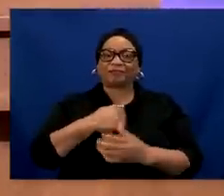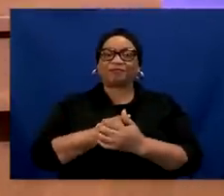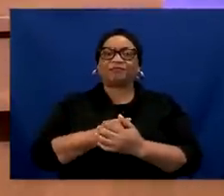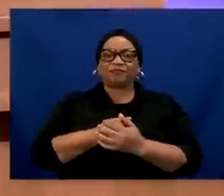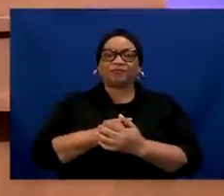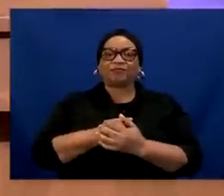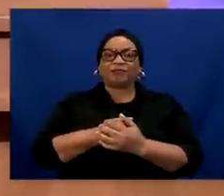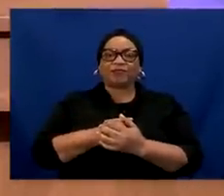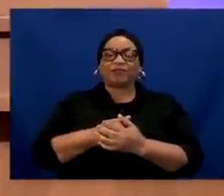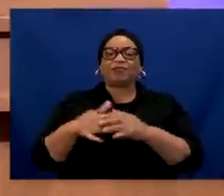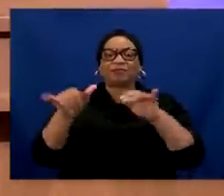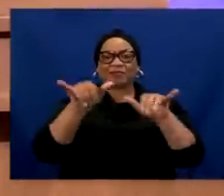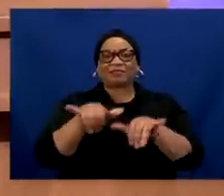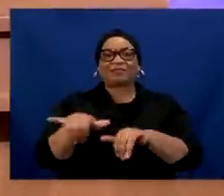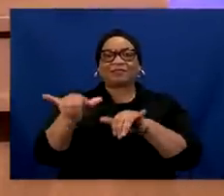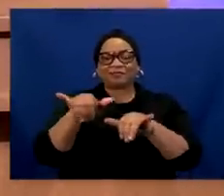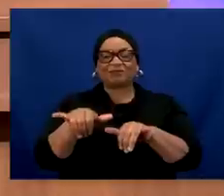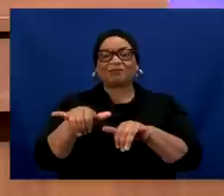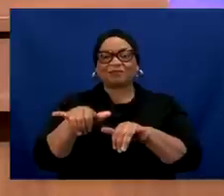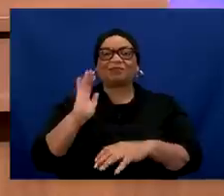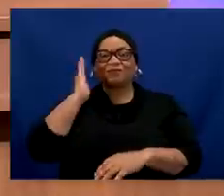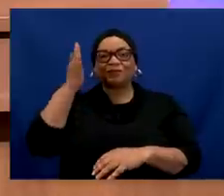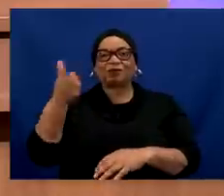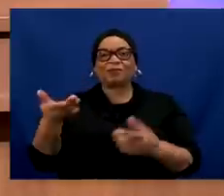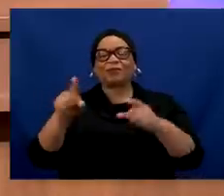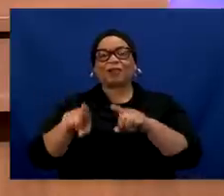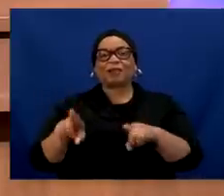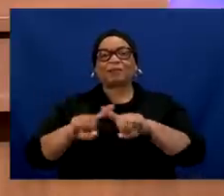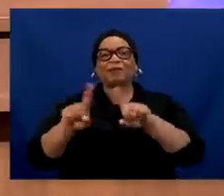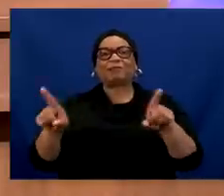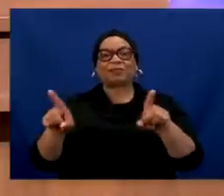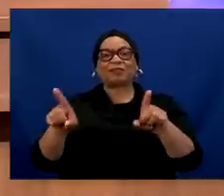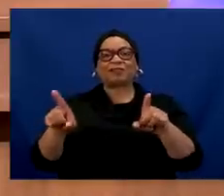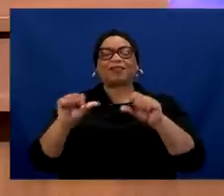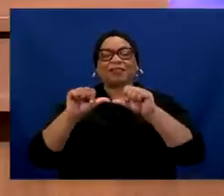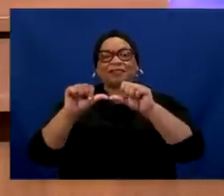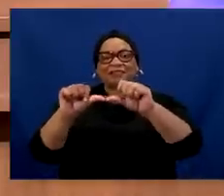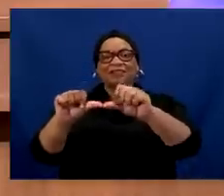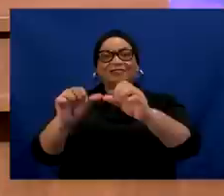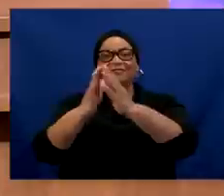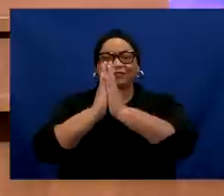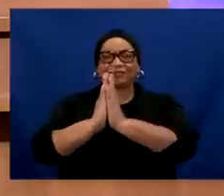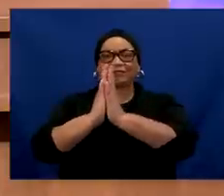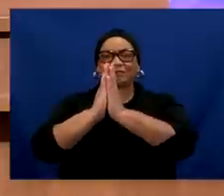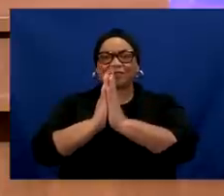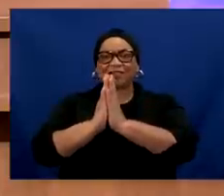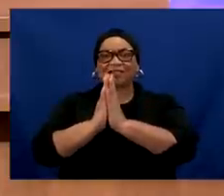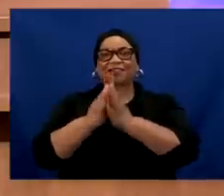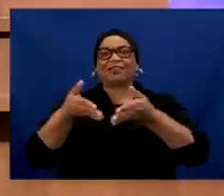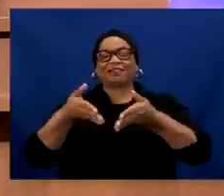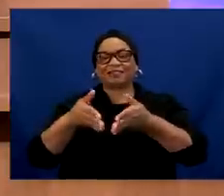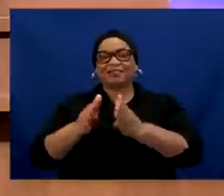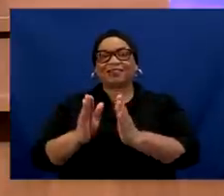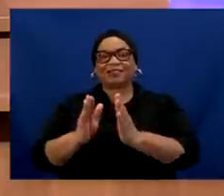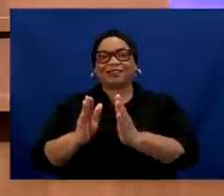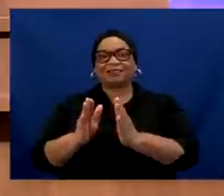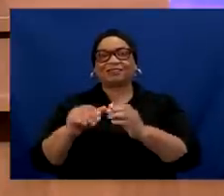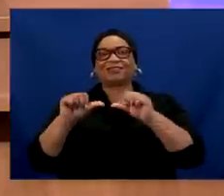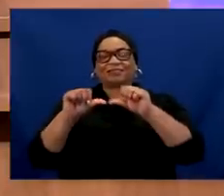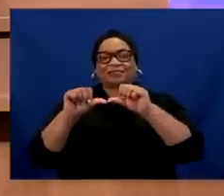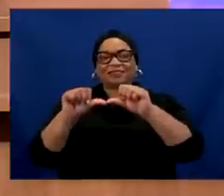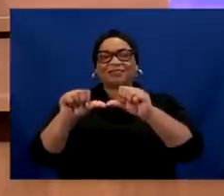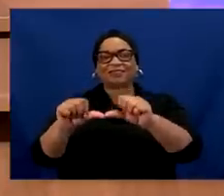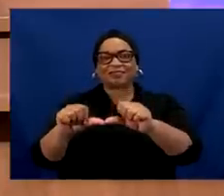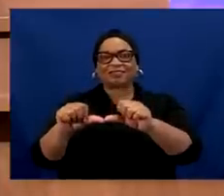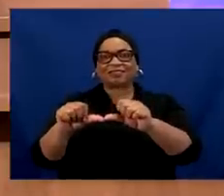to some normalcy at some point soon. But until then, let's keep praying that God will allow us to continue